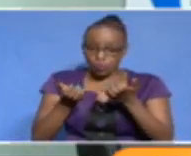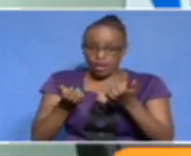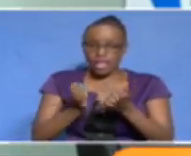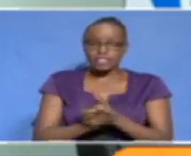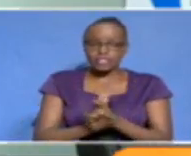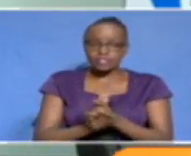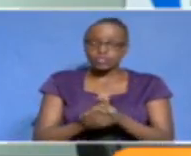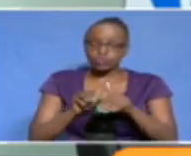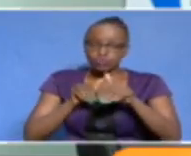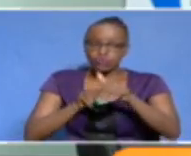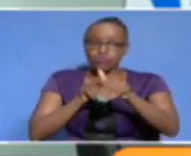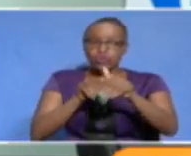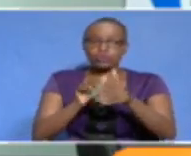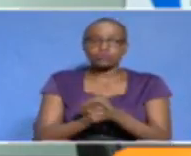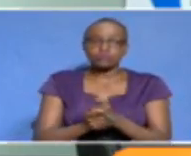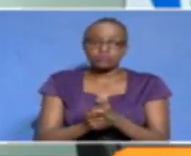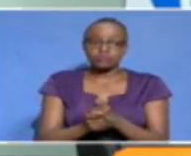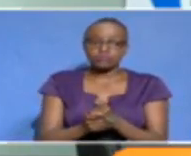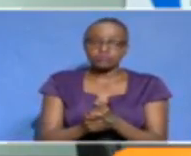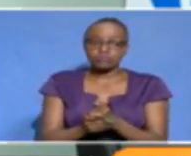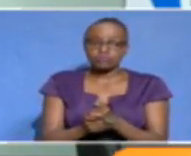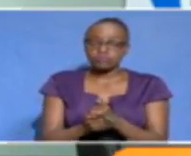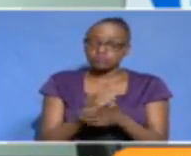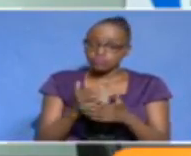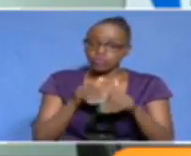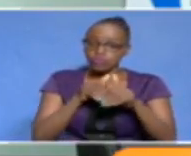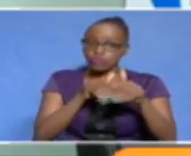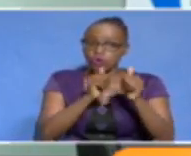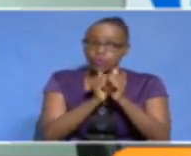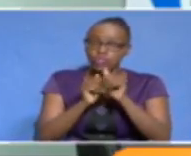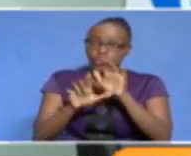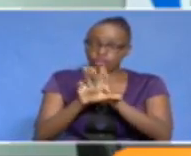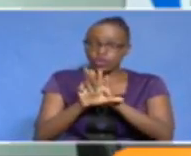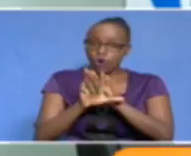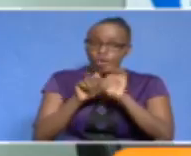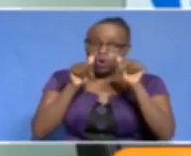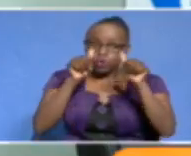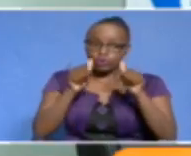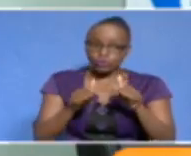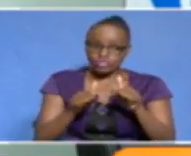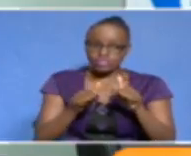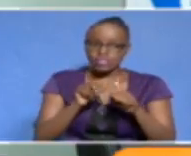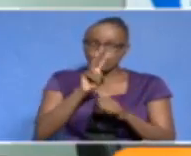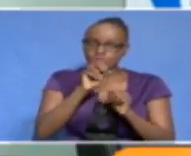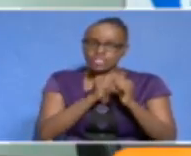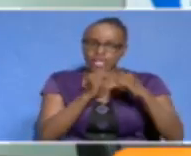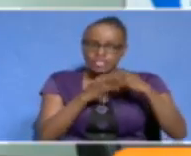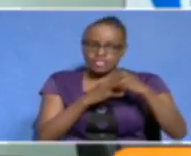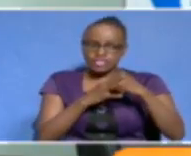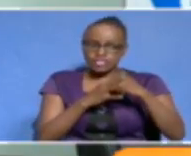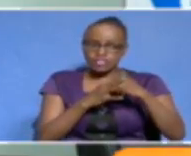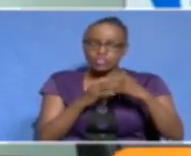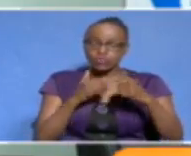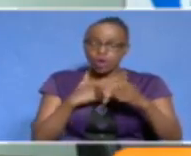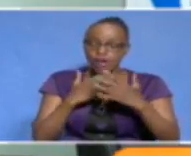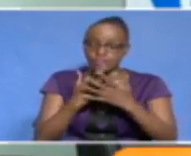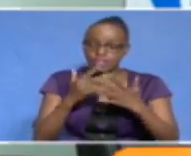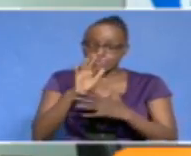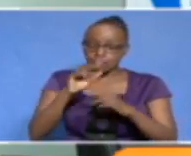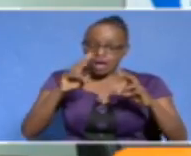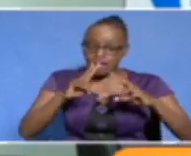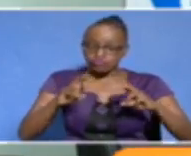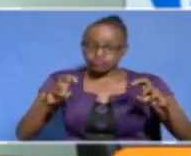to comply with legal notice number 127 of 2018 to have your goods